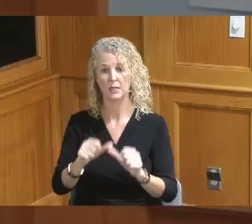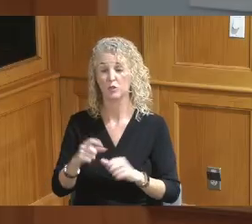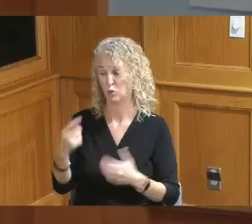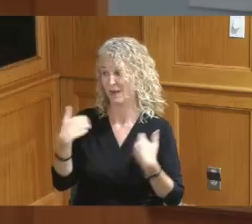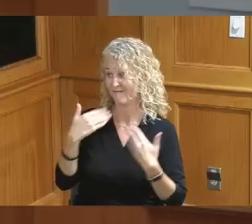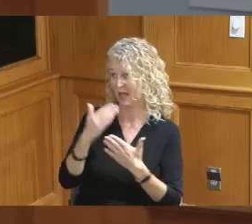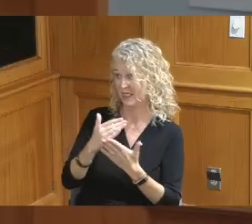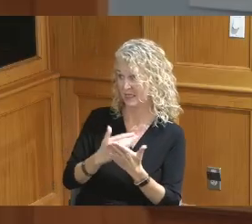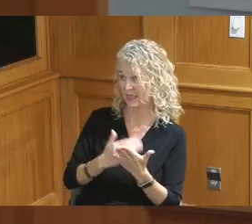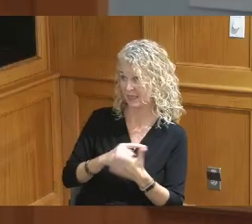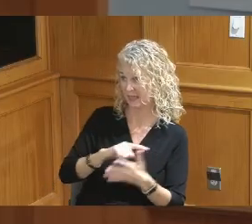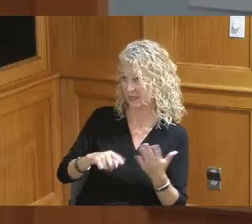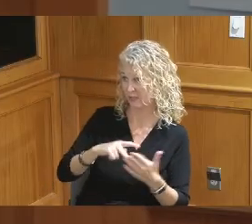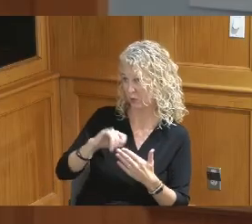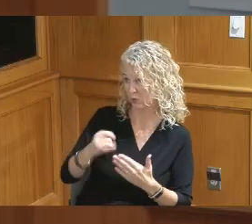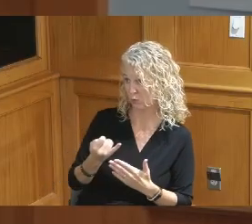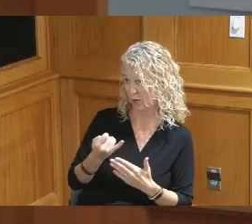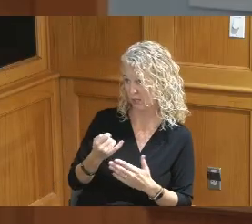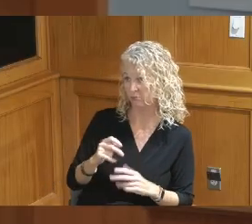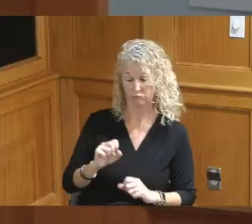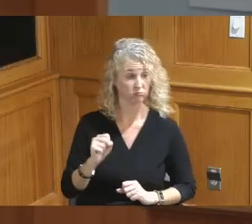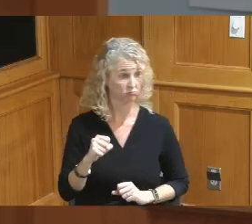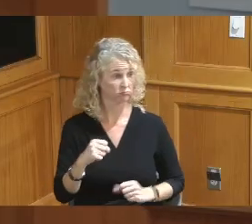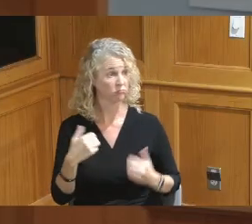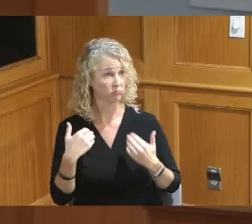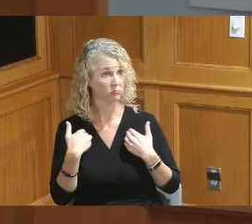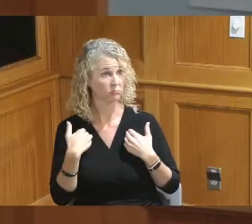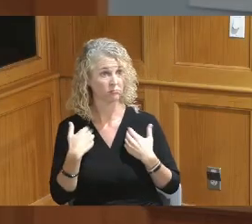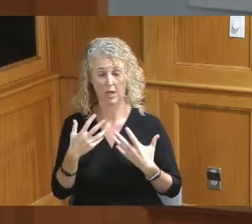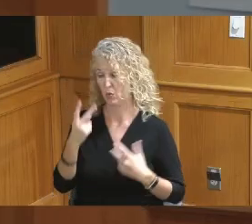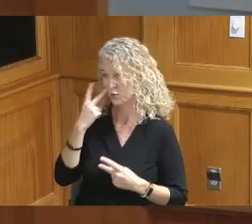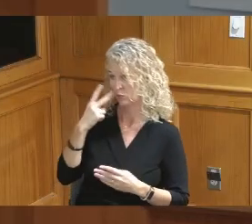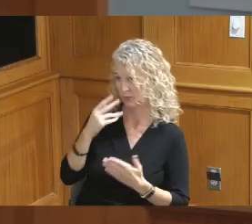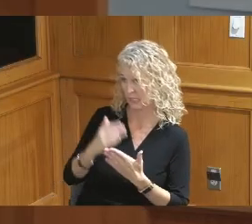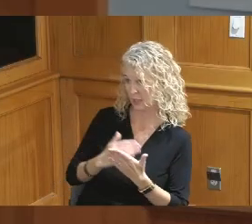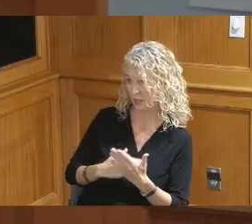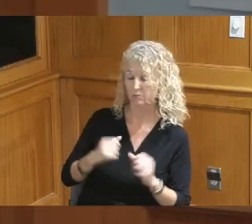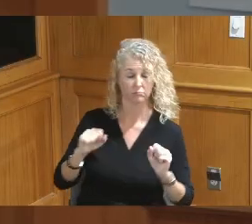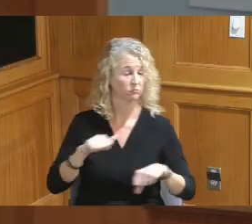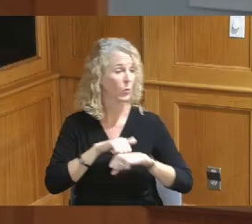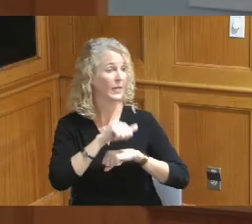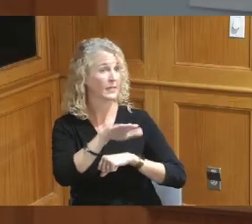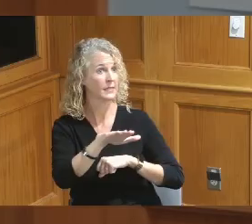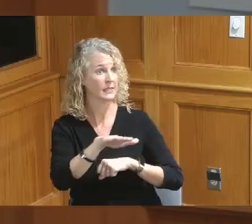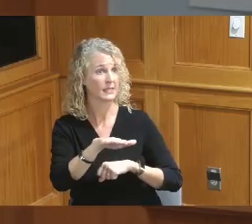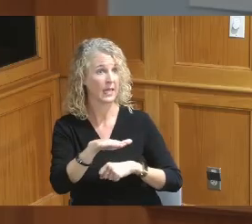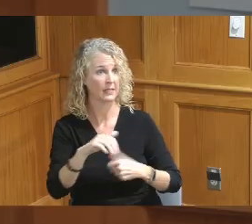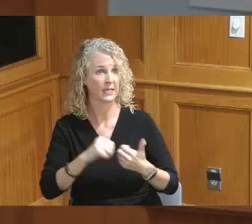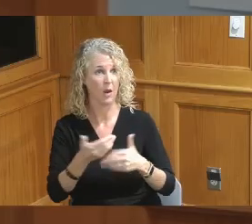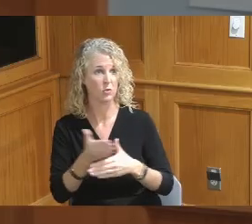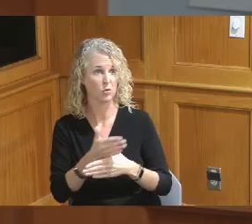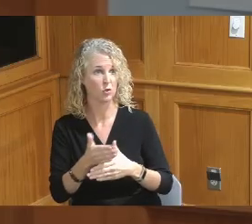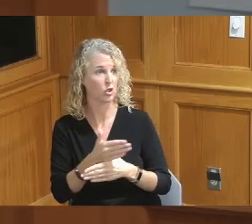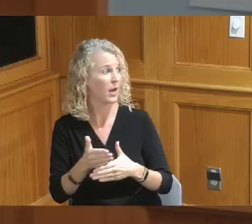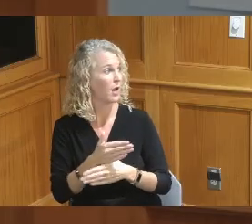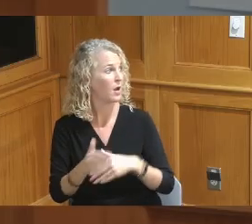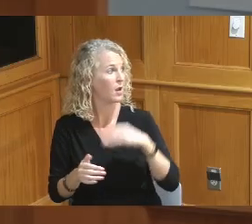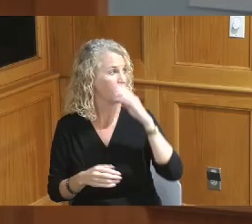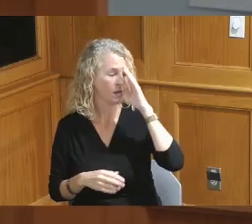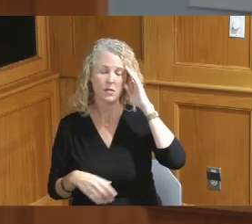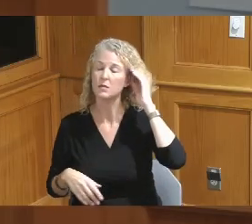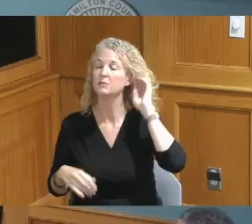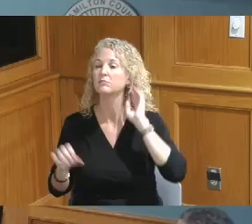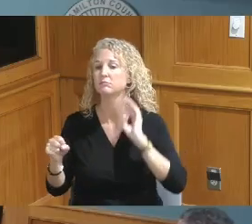have a list of those projects? Yeah, we have we can figure out the right way to share that information for sure. So